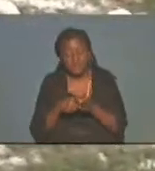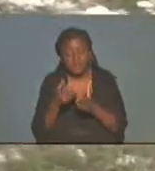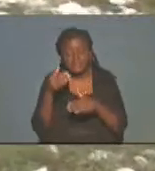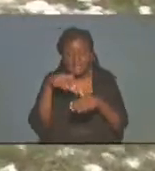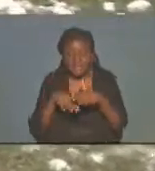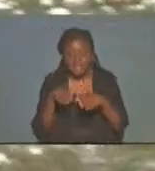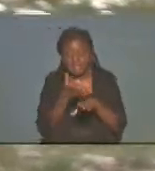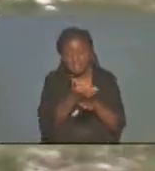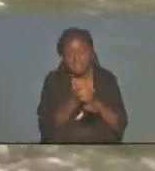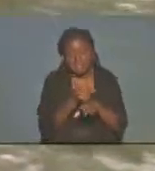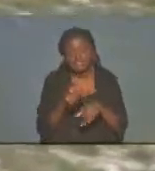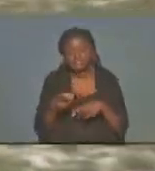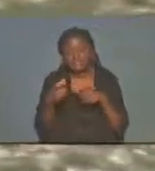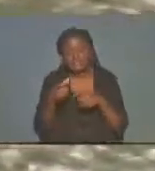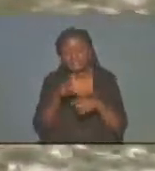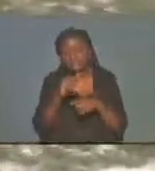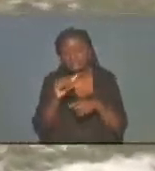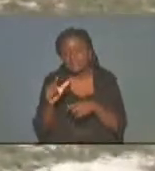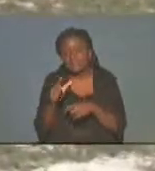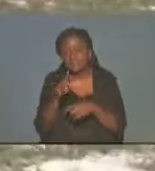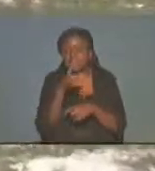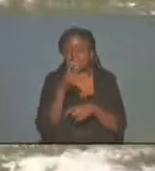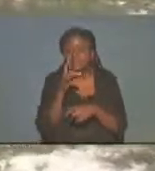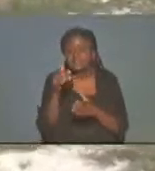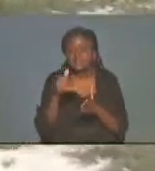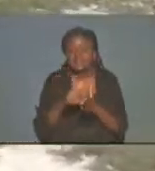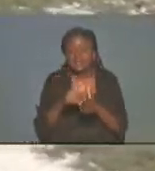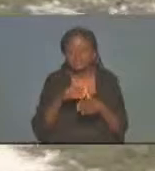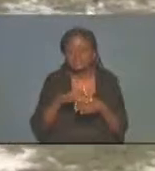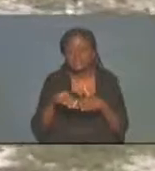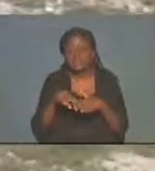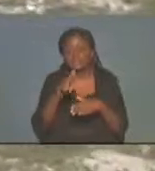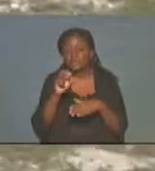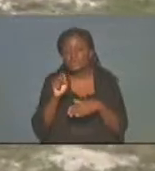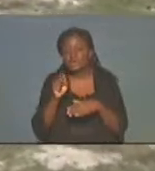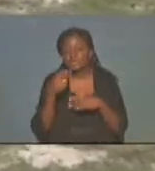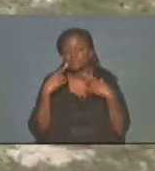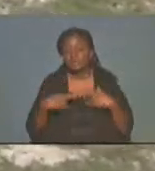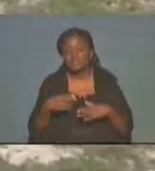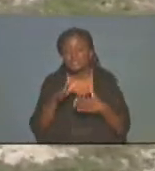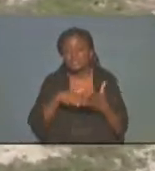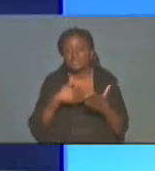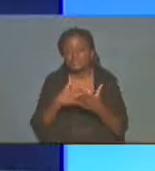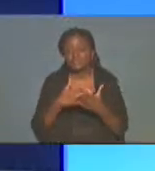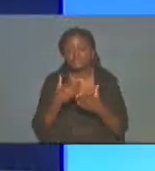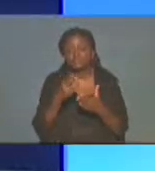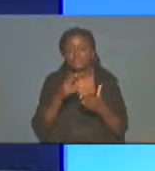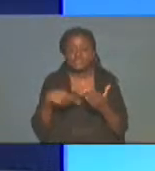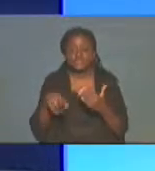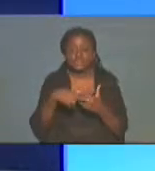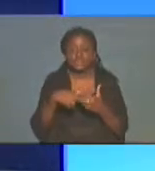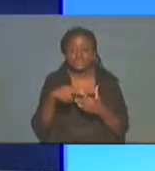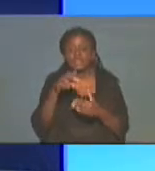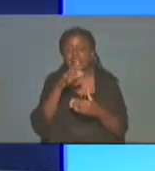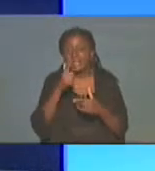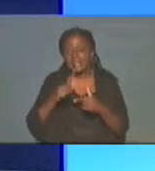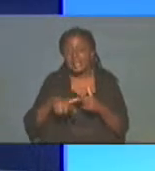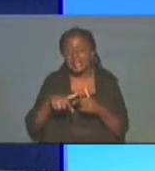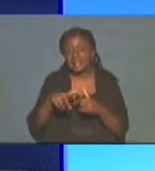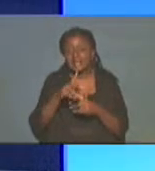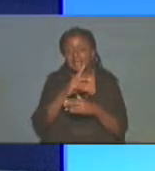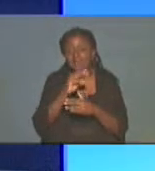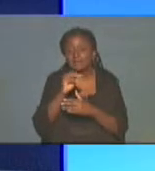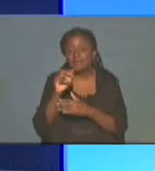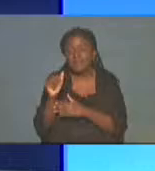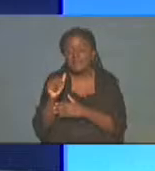of $18,000. The U.S. resident is scheduled to return to court late May. Oh, what do you want to be when you